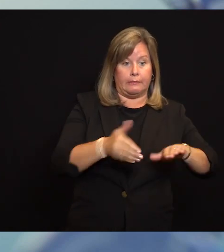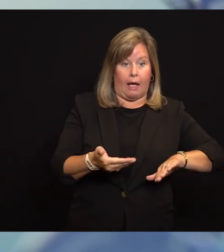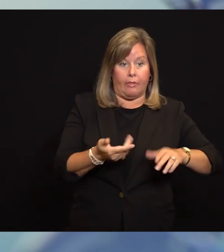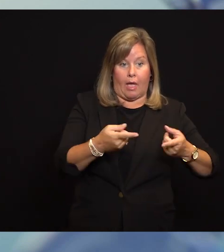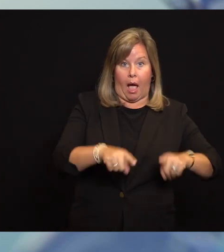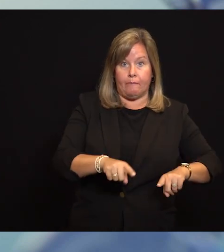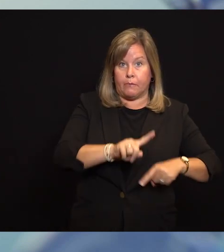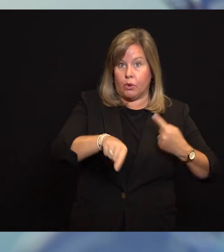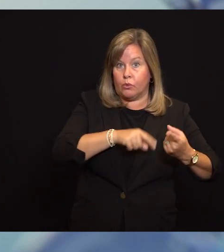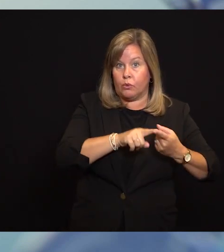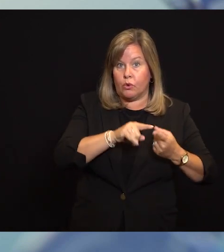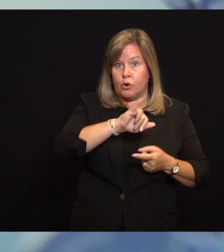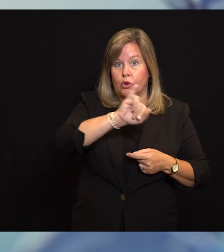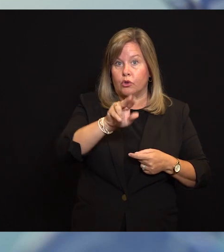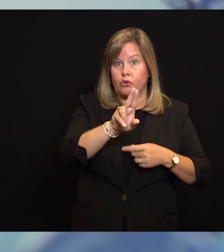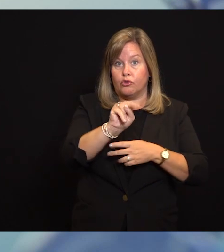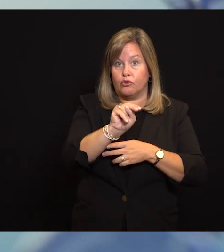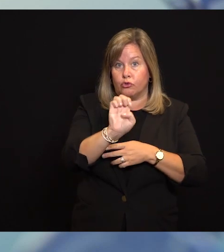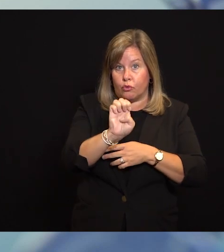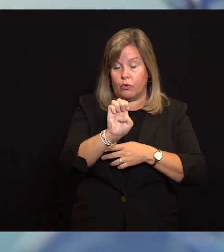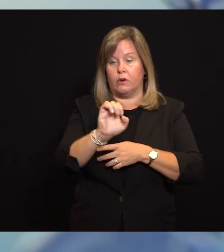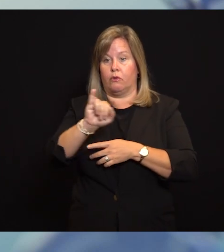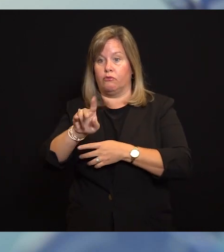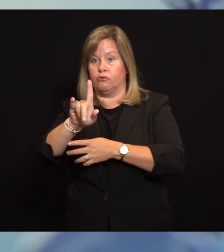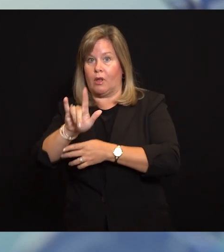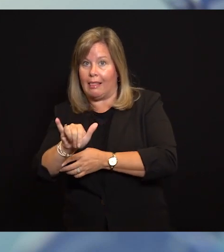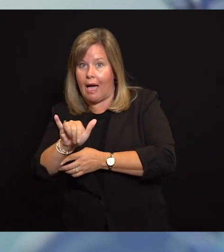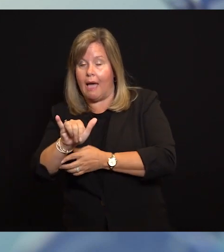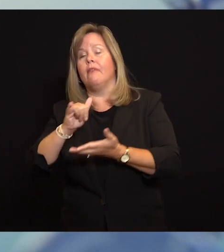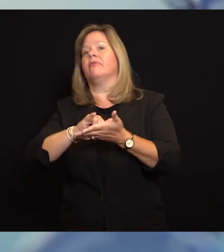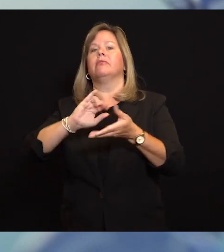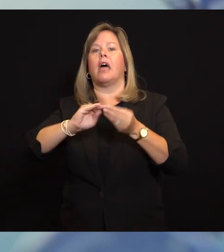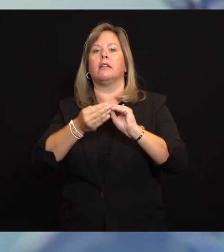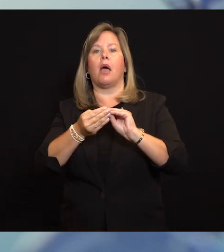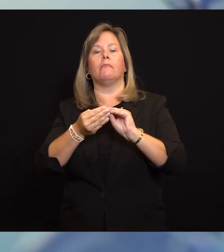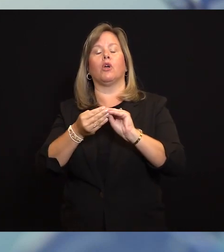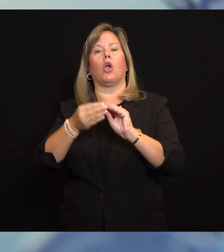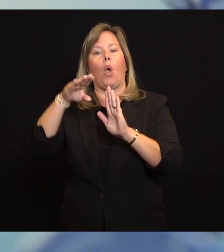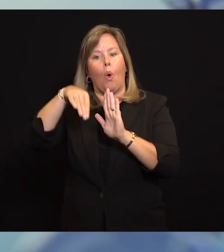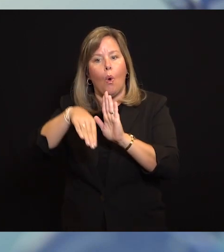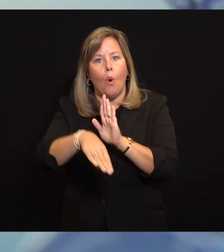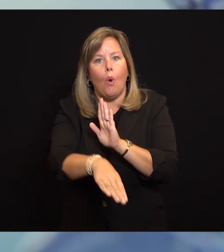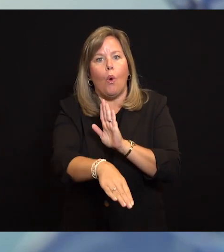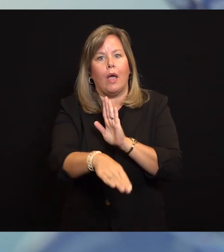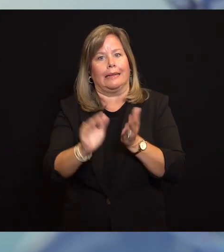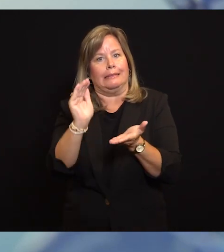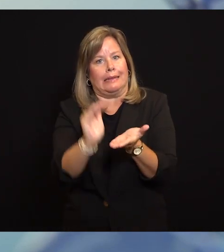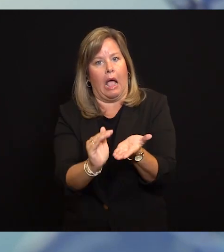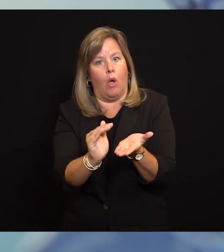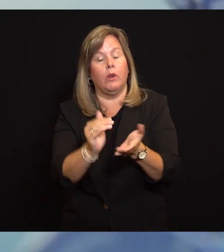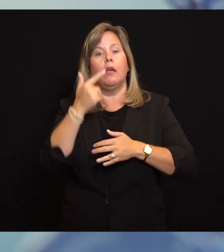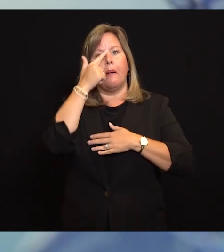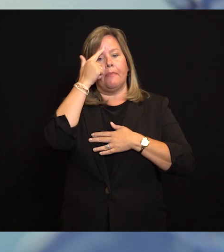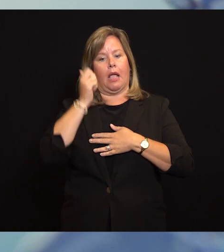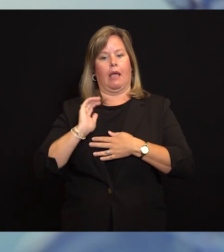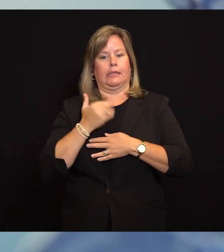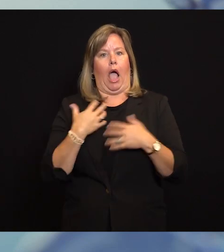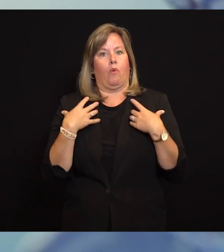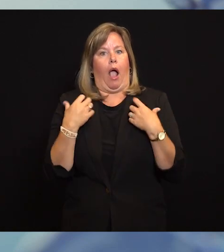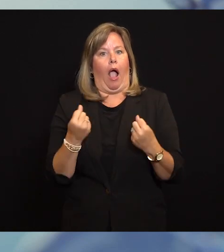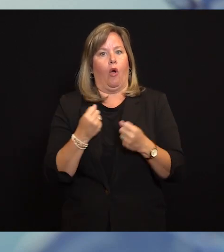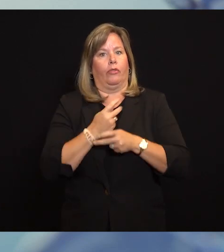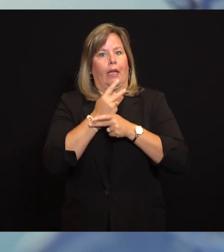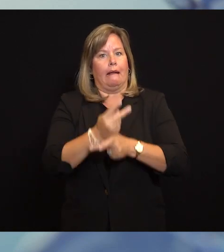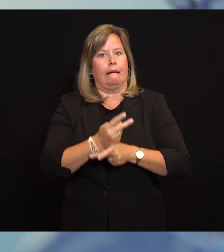and in July, and so we've seen that pace slow down a great deal. That's largely because our healthcare providers are learning